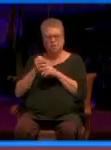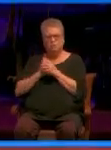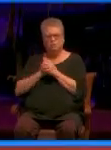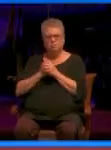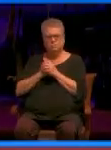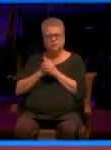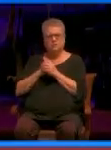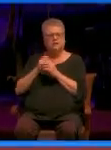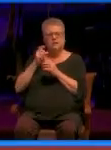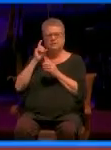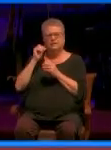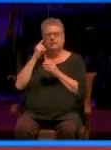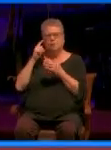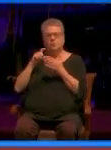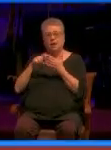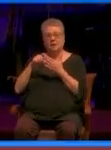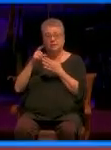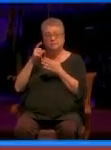not recognize him because